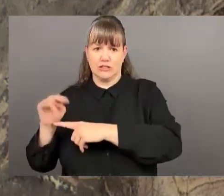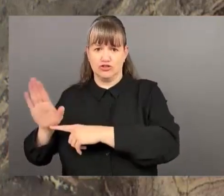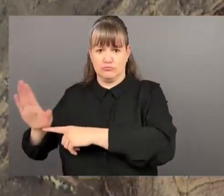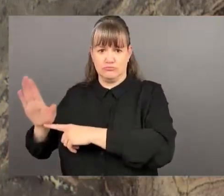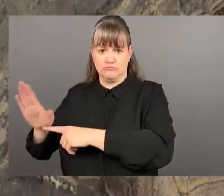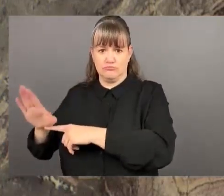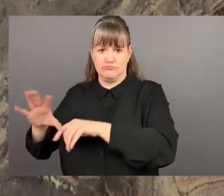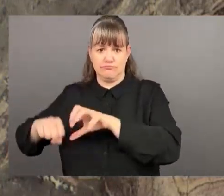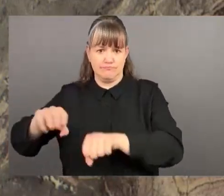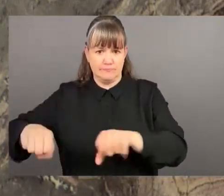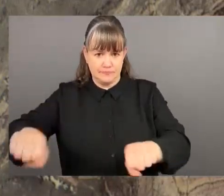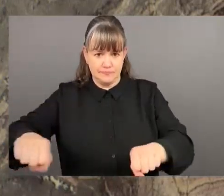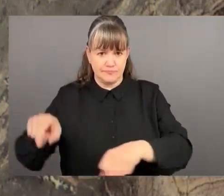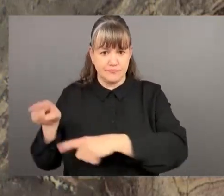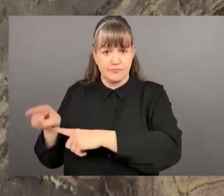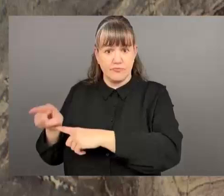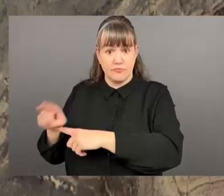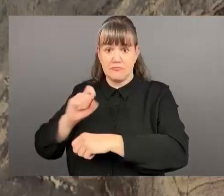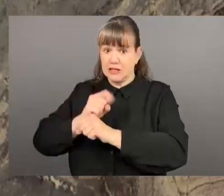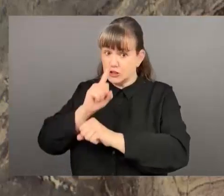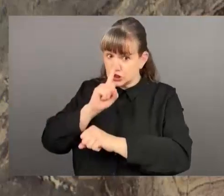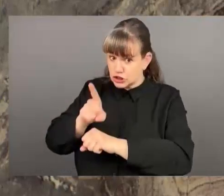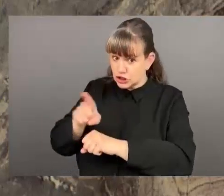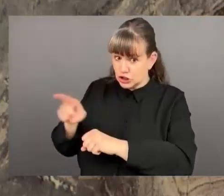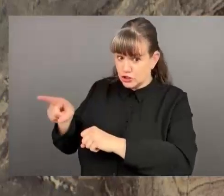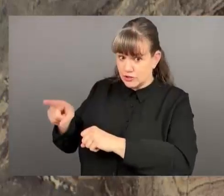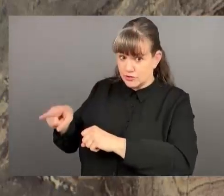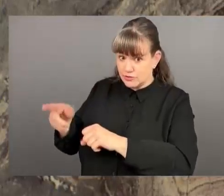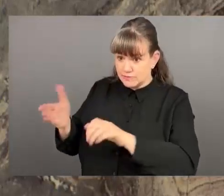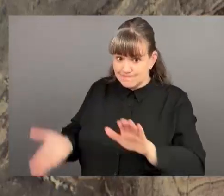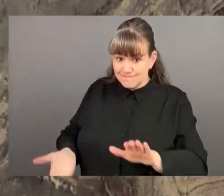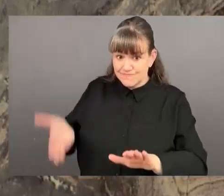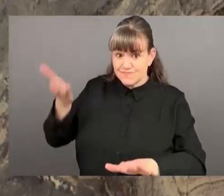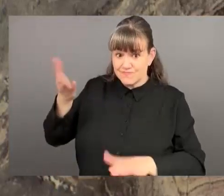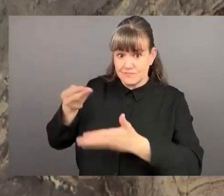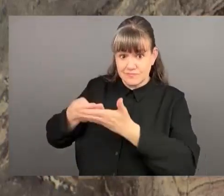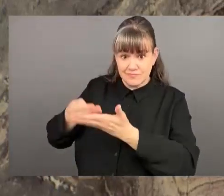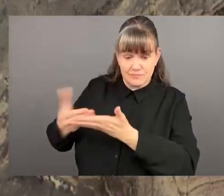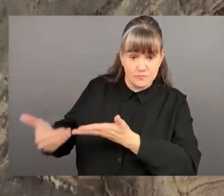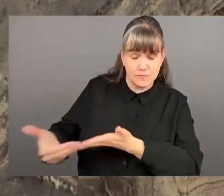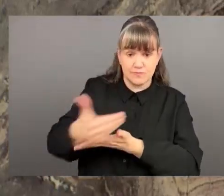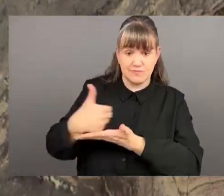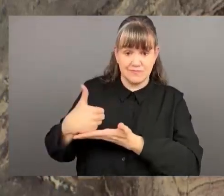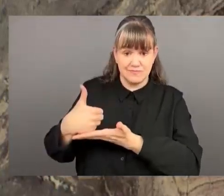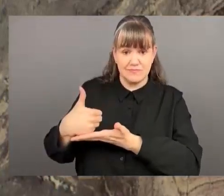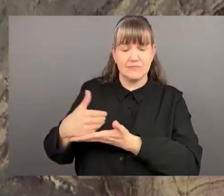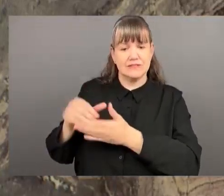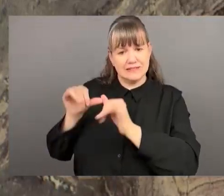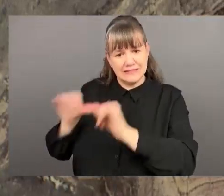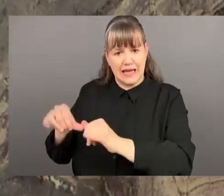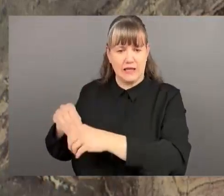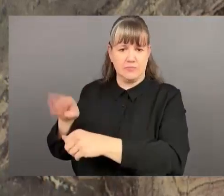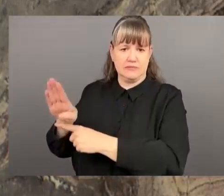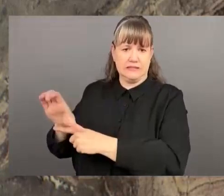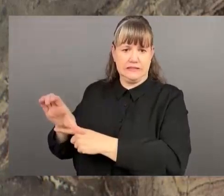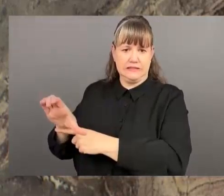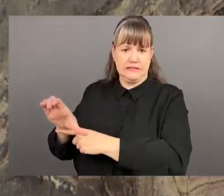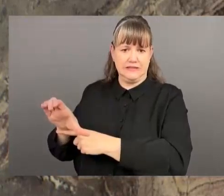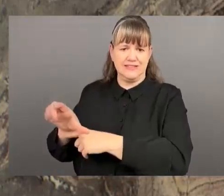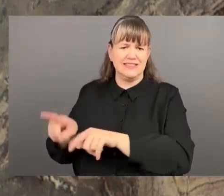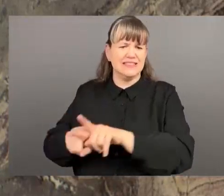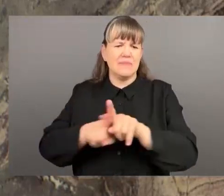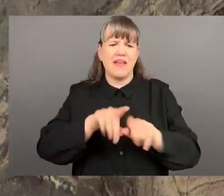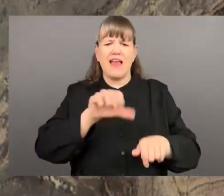stays in BC equally, Honourable Speaker. As we've dealt with other energy issues, we have done exactly the same thing. Whether it has